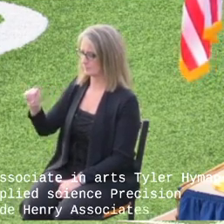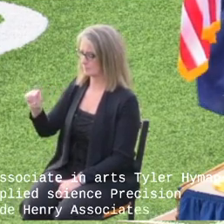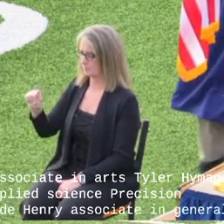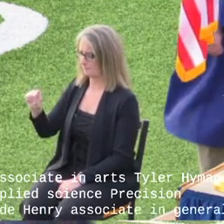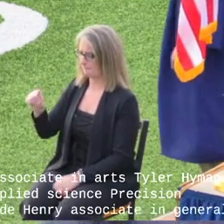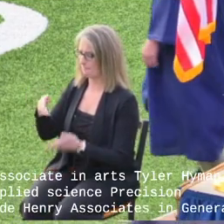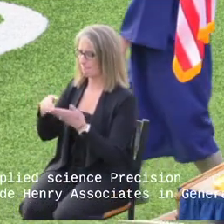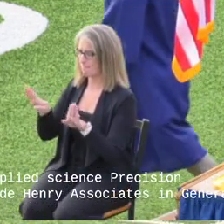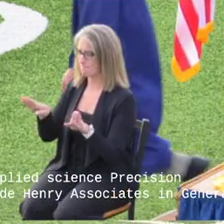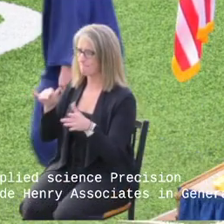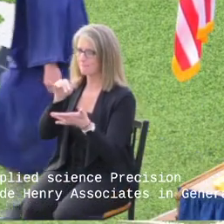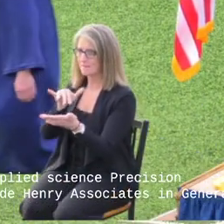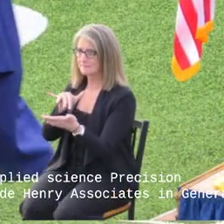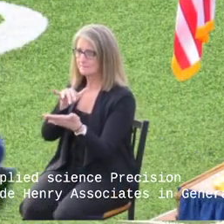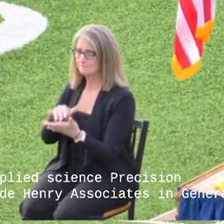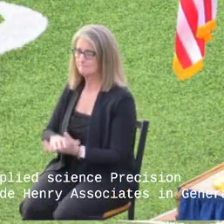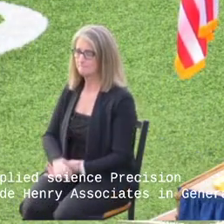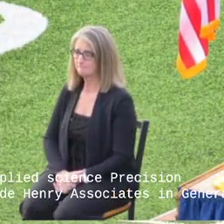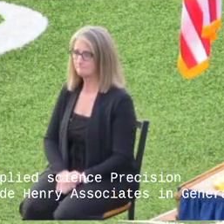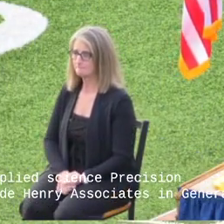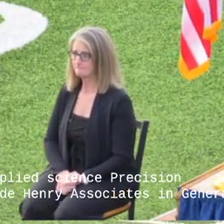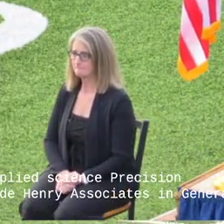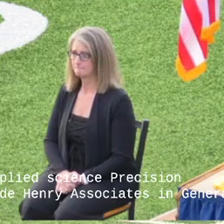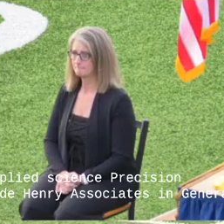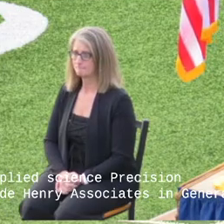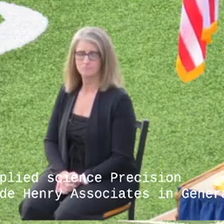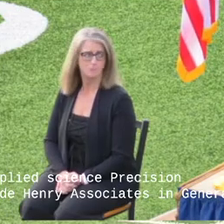General Studies.